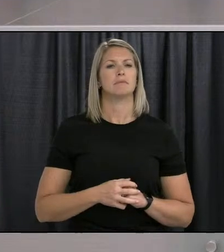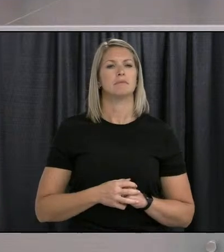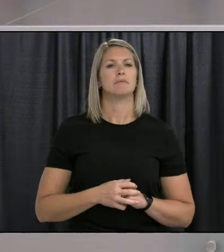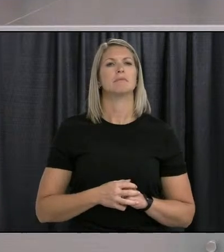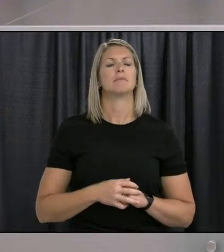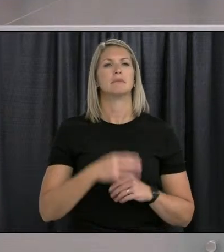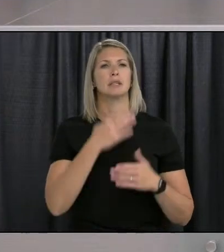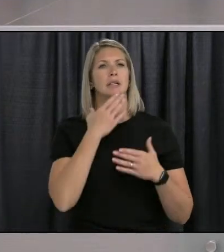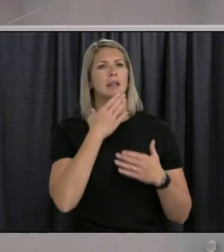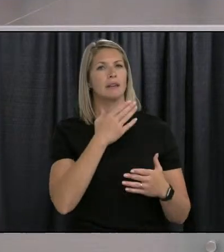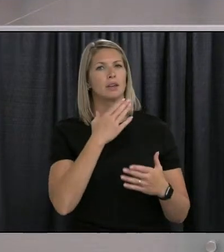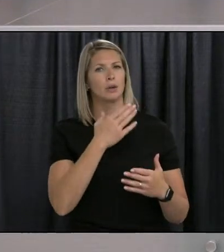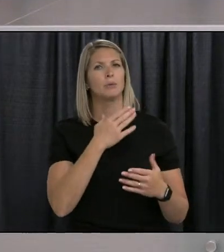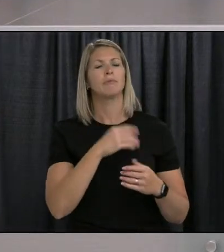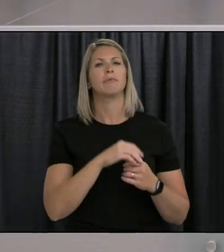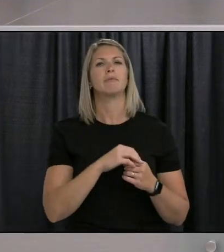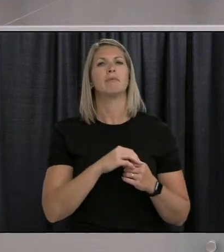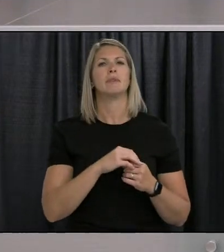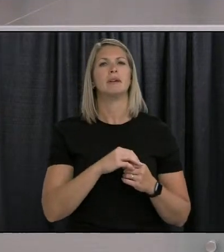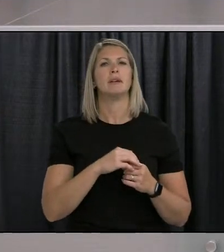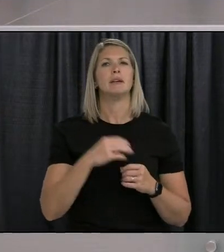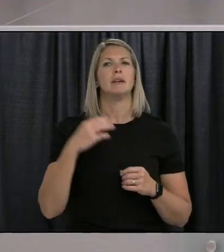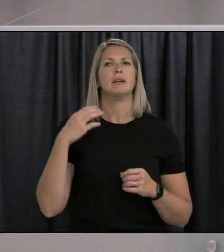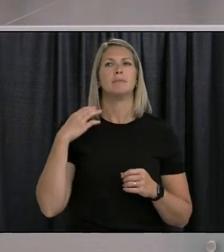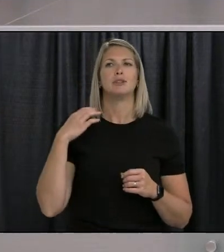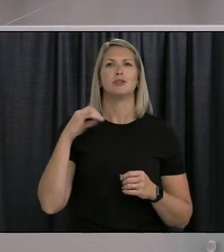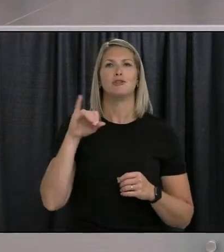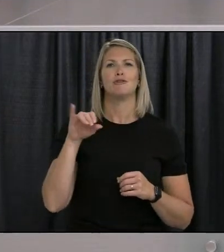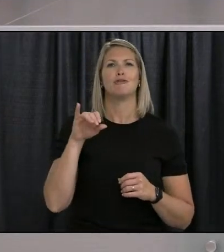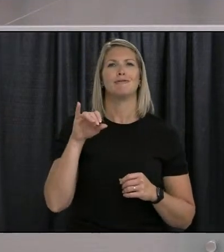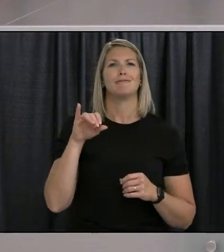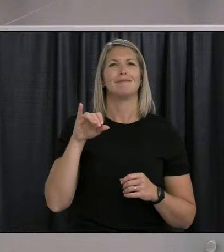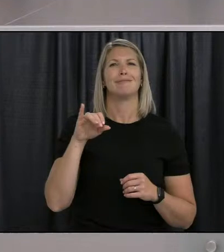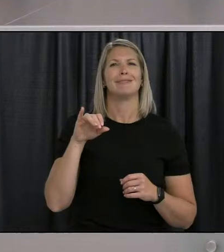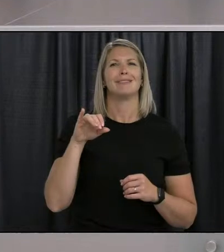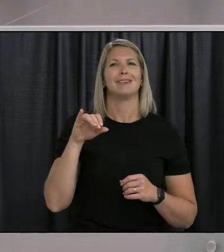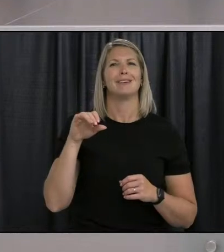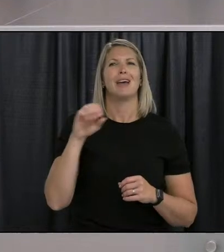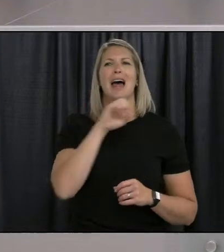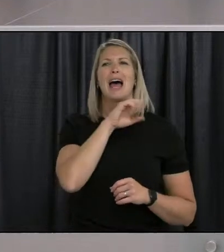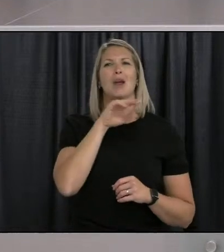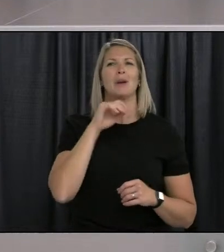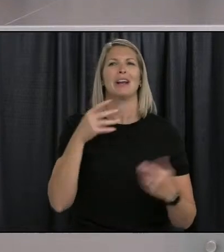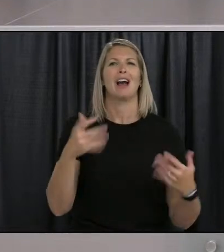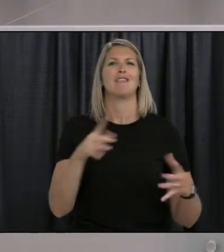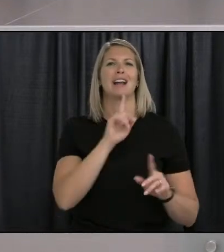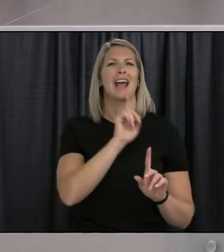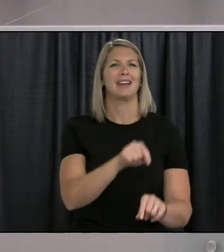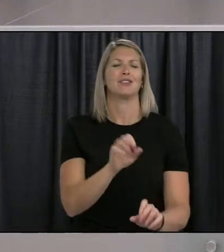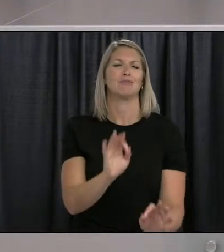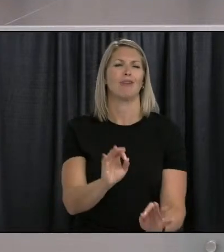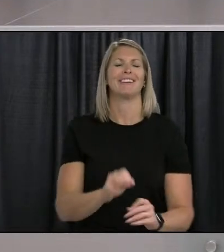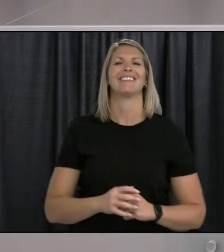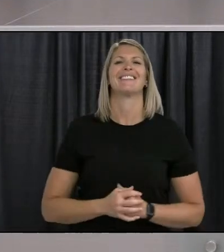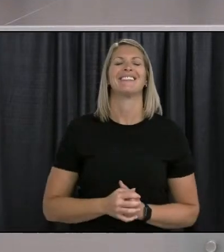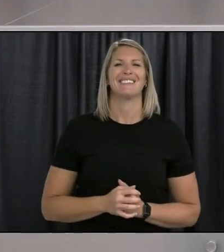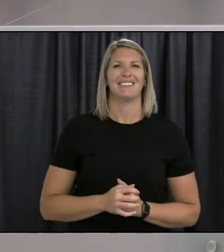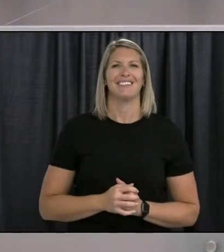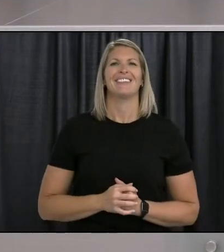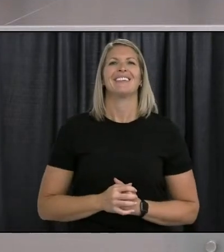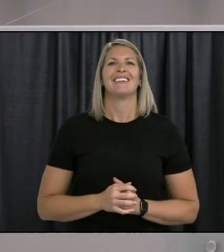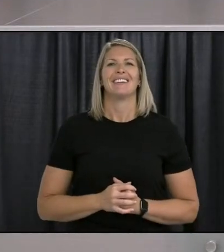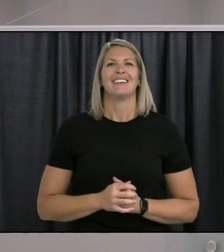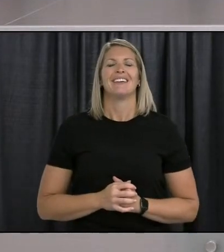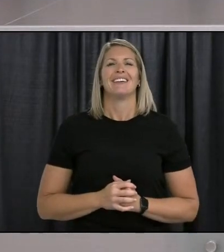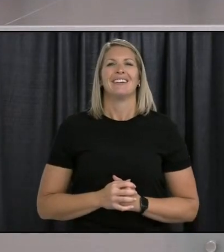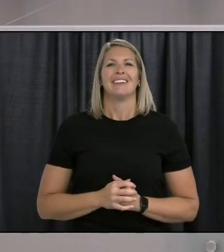Mr. Jackson. I think he sort of covered off what I wanted to do there on Halloween. Other than the fact that wondering specifically when you will issue